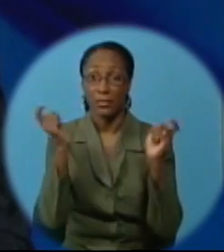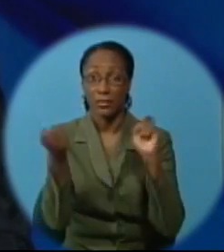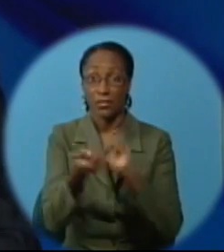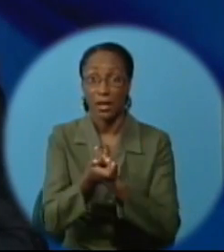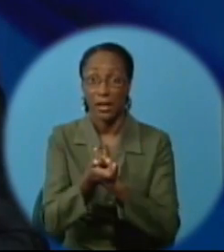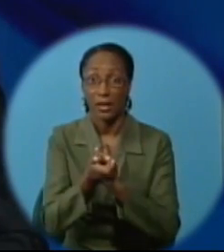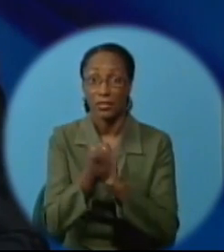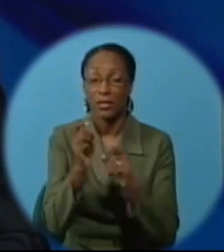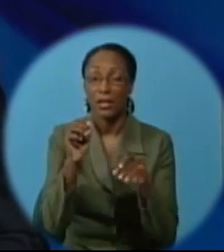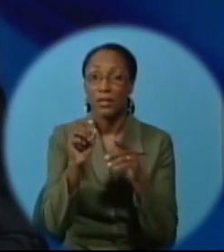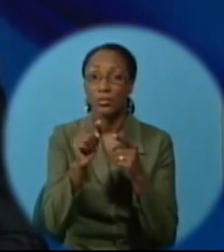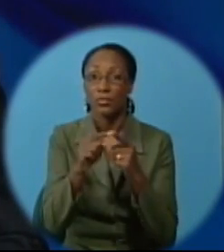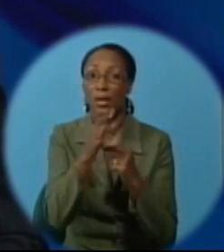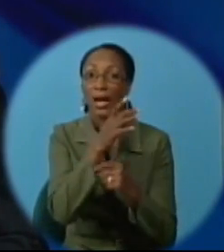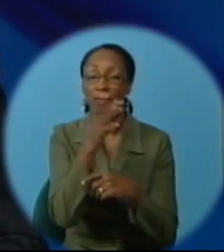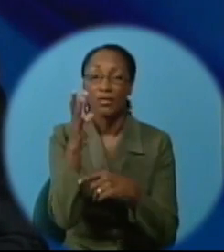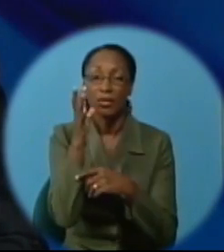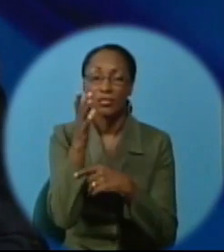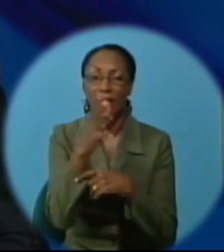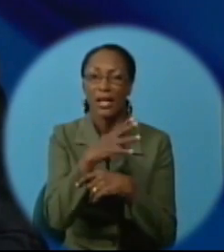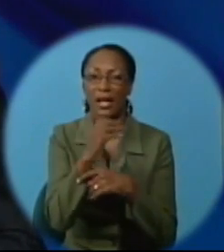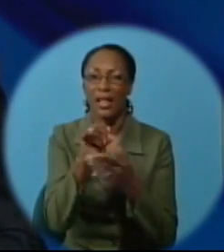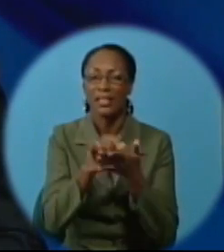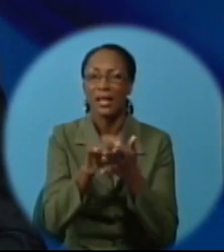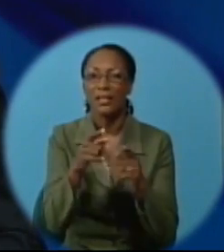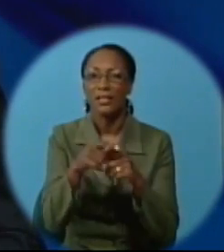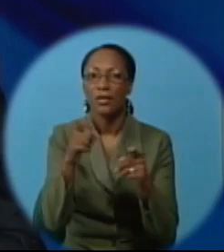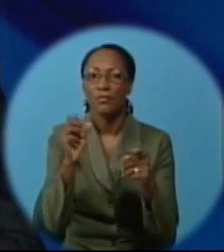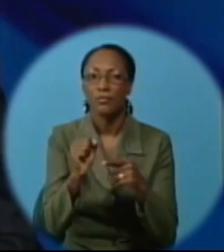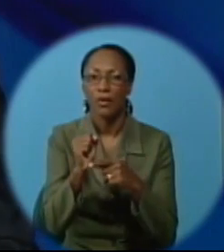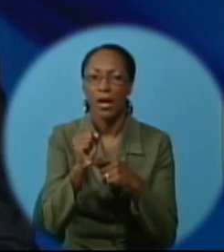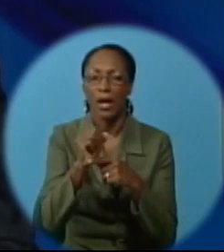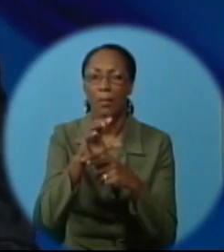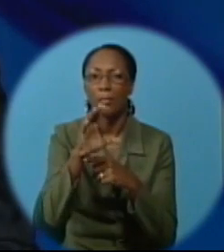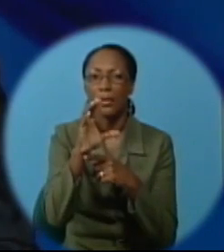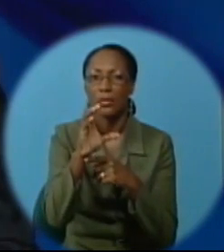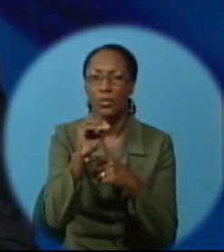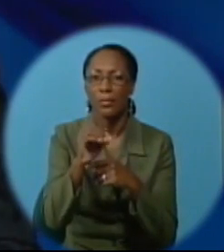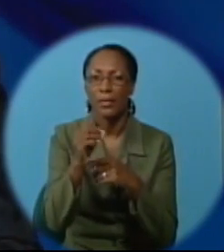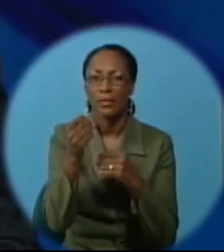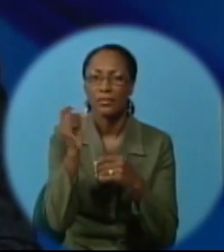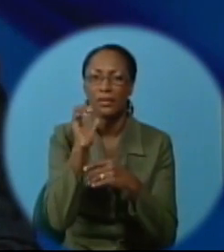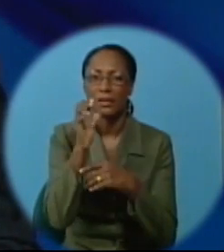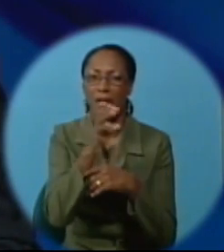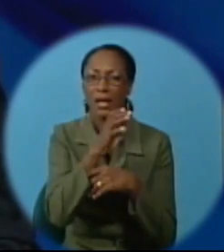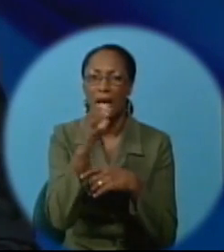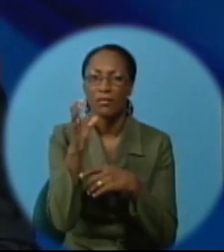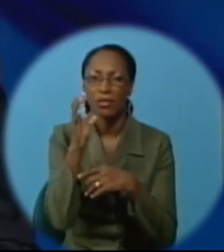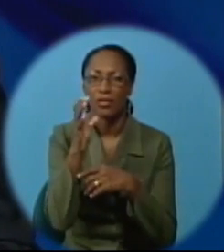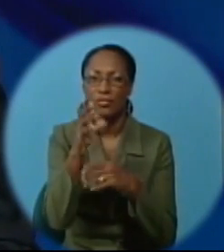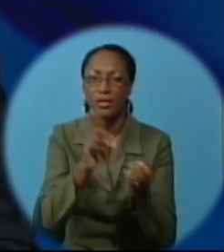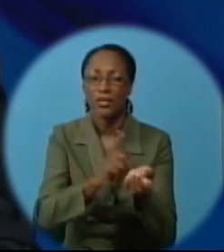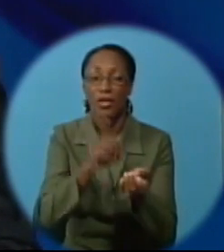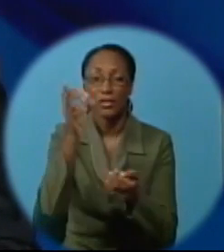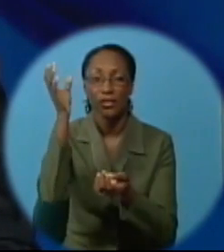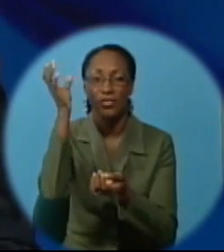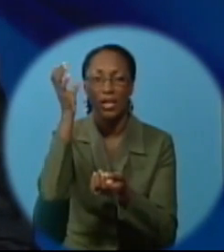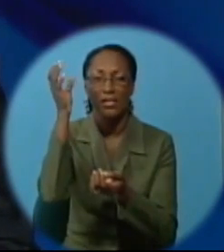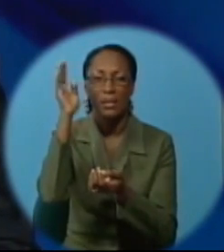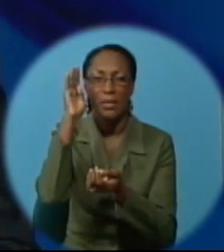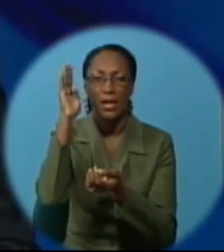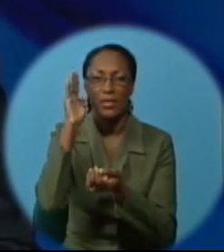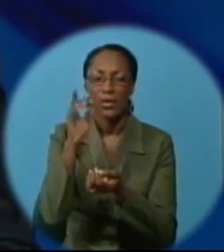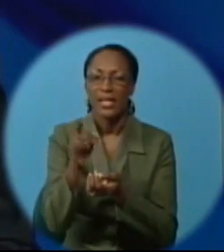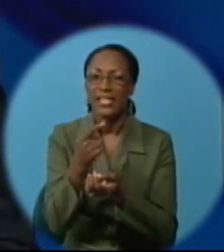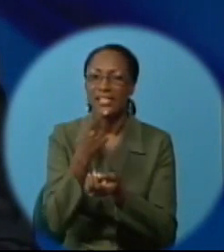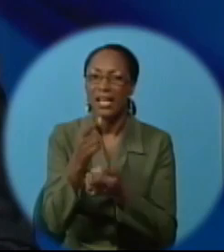consultant and Director Emeritus of the Inter-American Institute for Cooperation on Agriculture, Dr. Charleston Brathwaite. Full developed